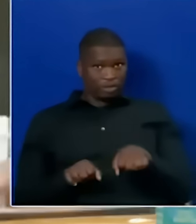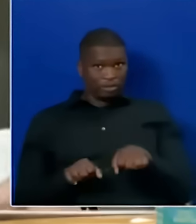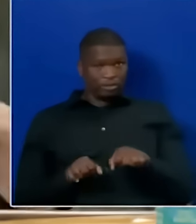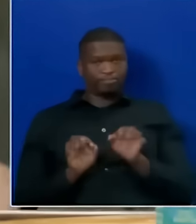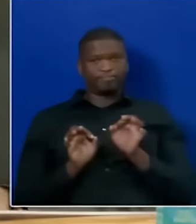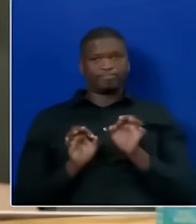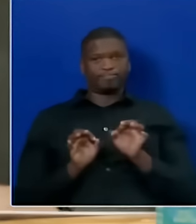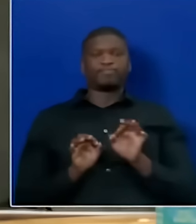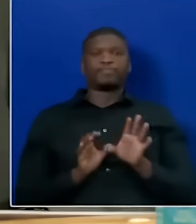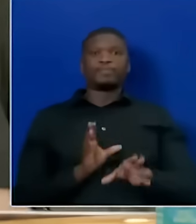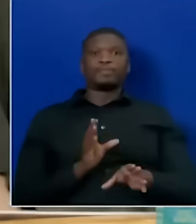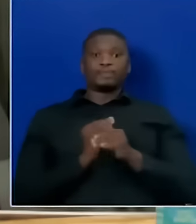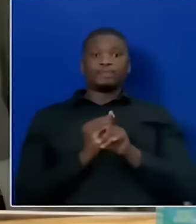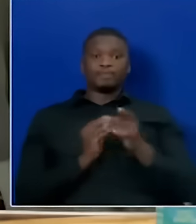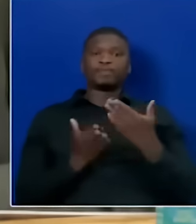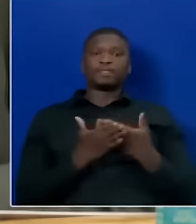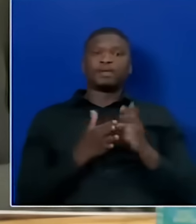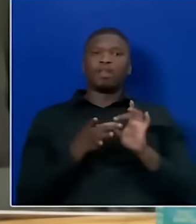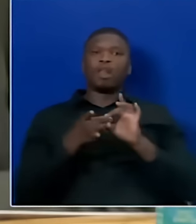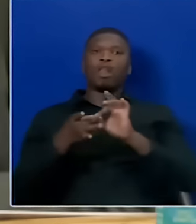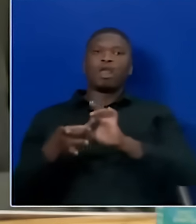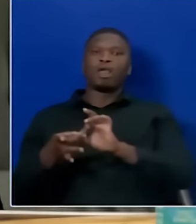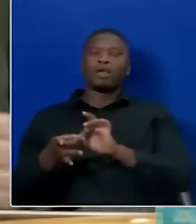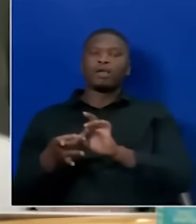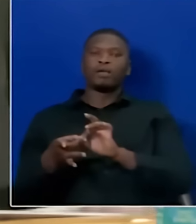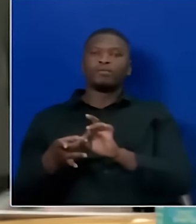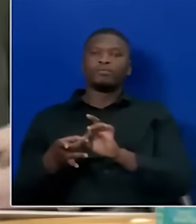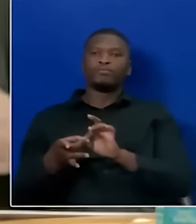linked, apart from that